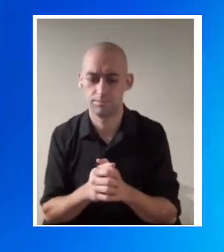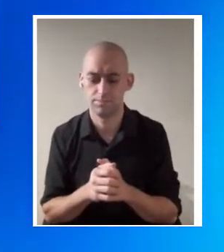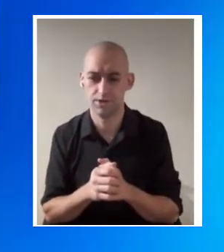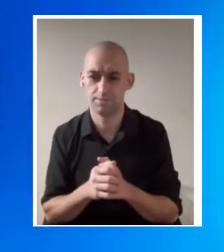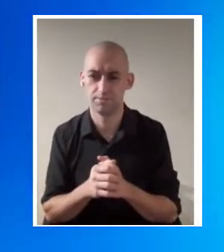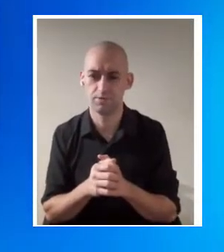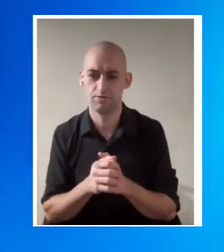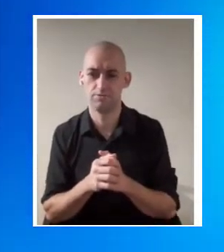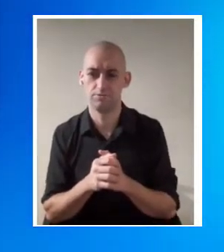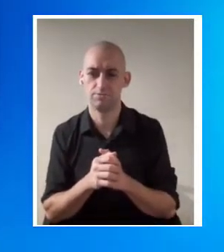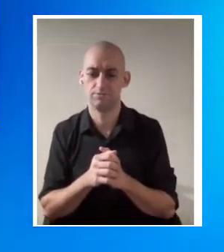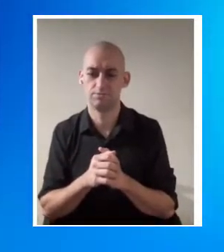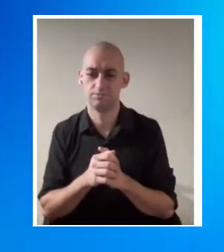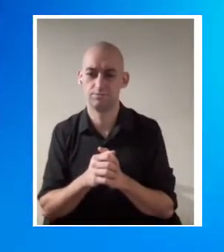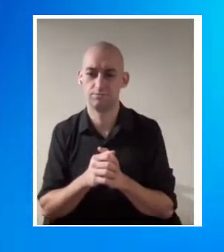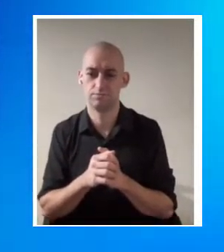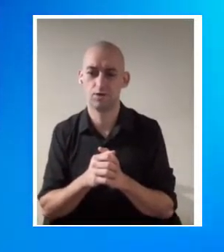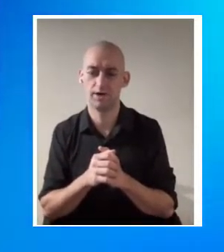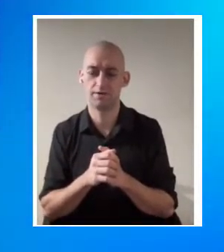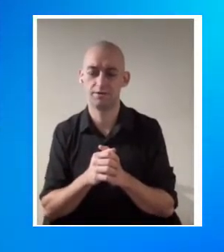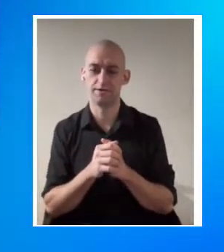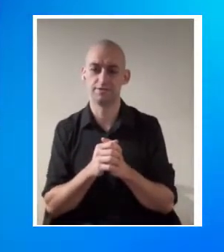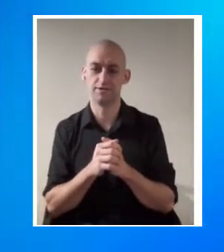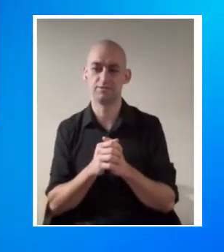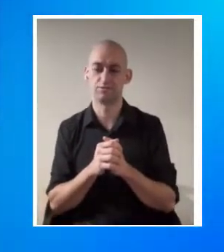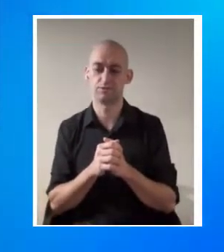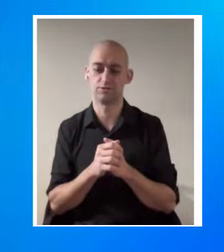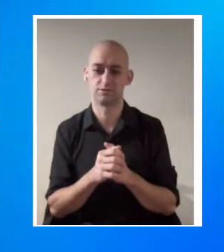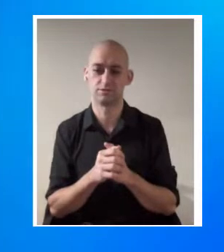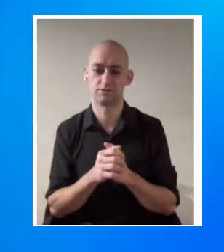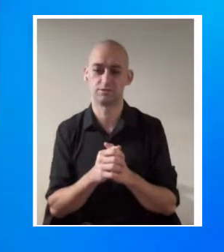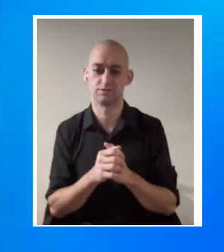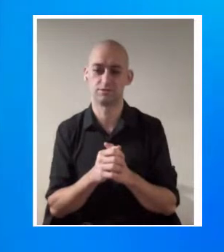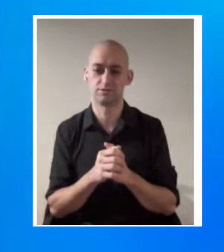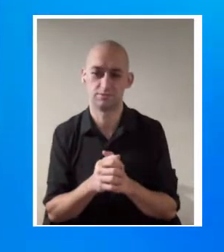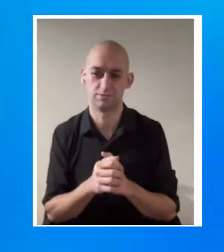Okay. Oh, and you have your own.